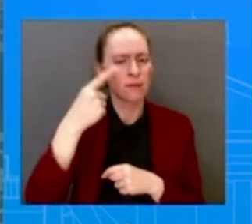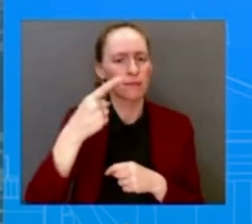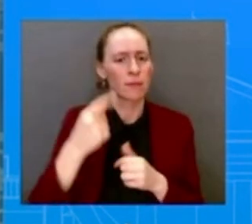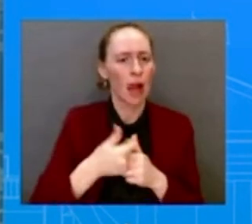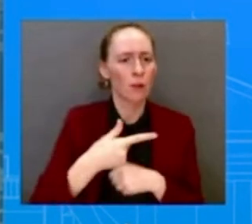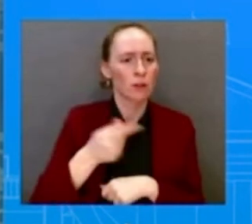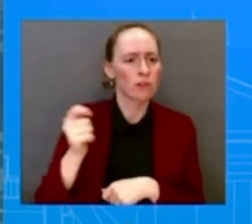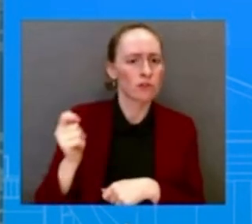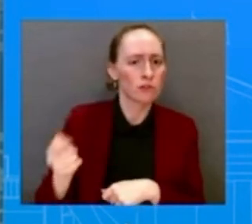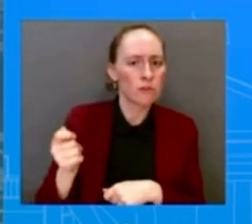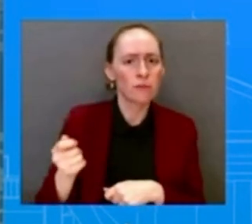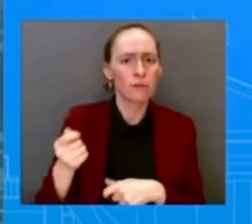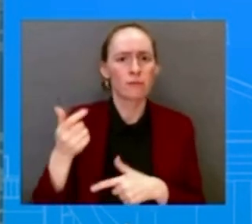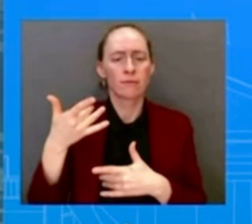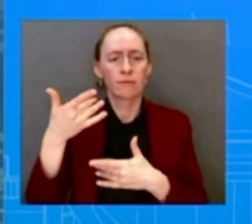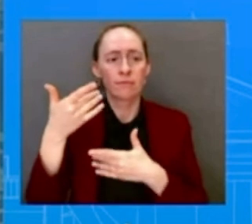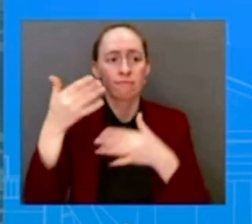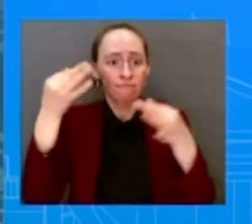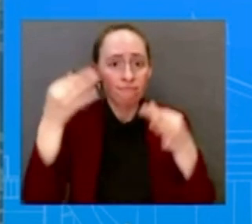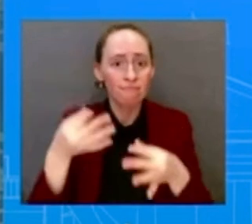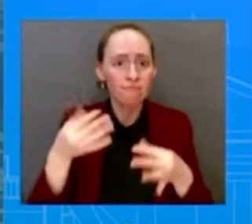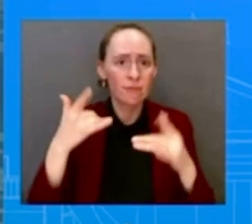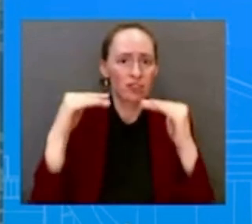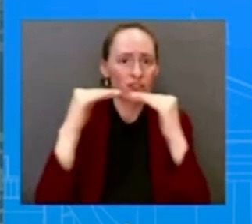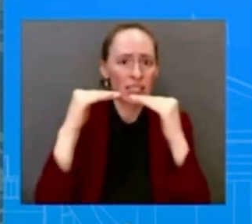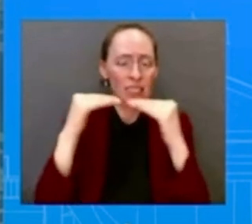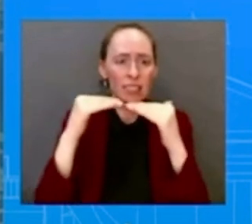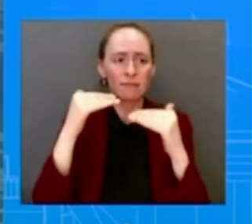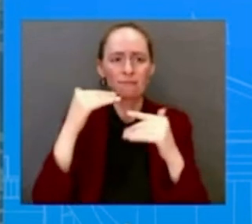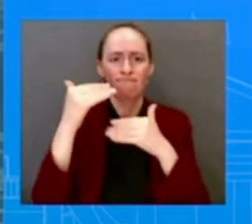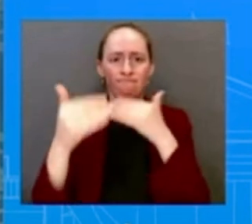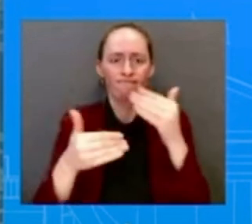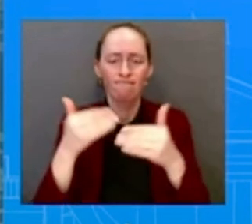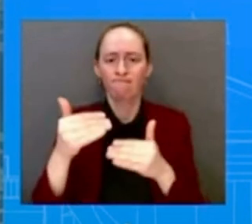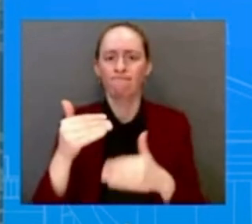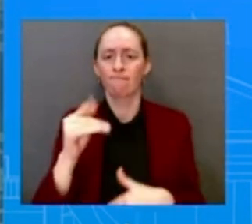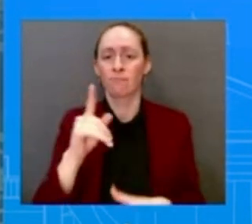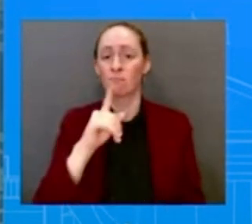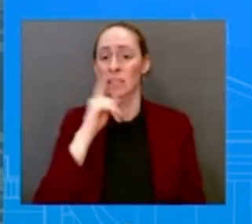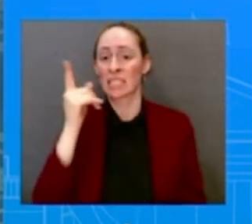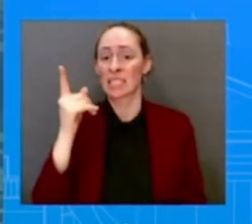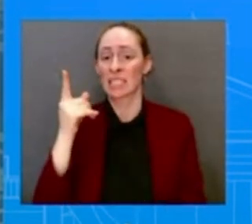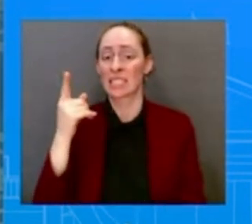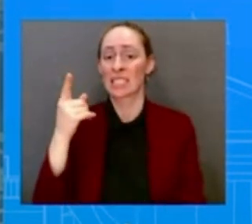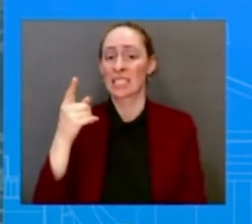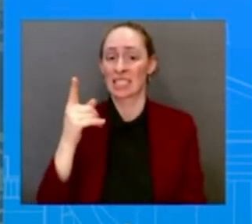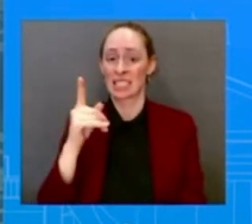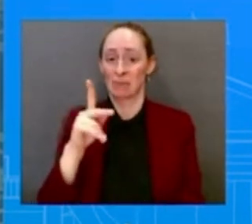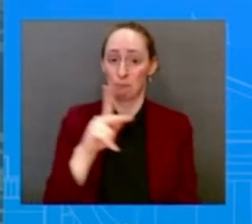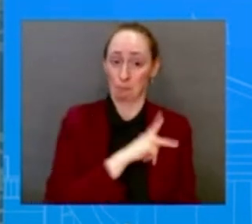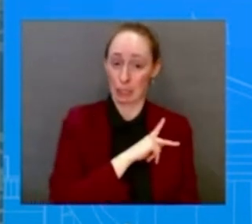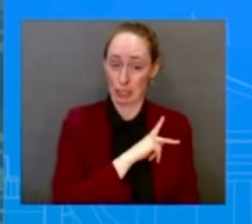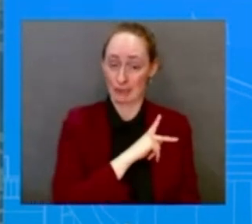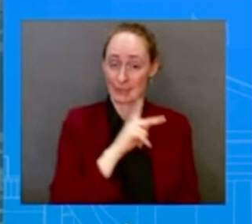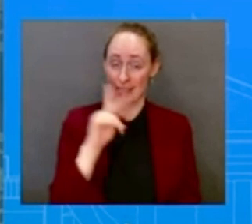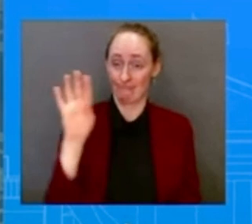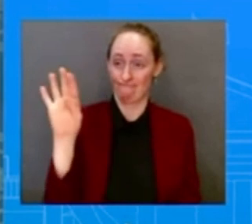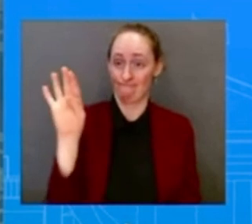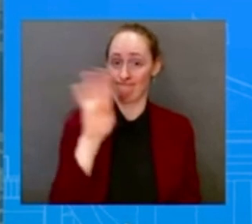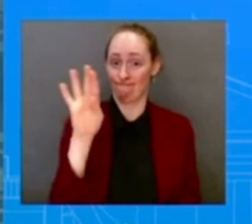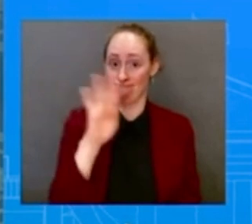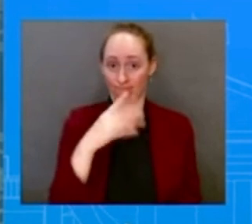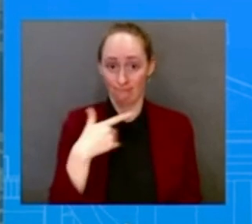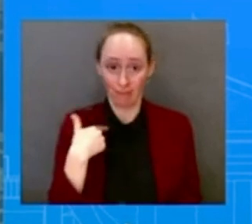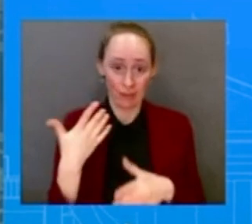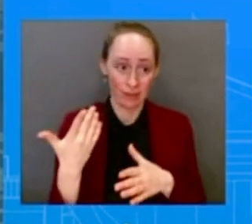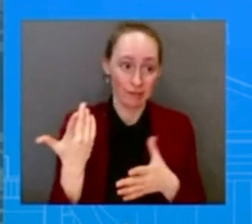to disclose personal conversations that the President had either with Mrs. Alconis or with Prime